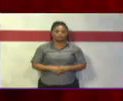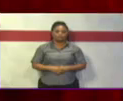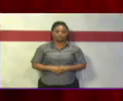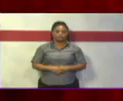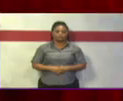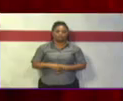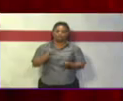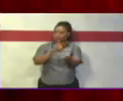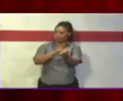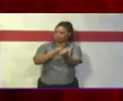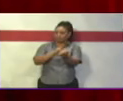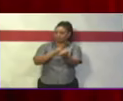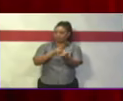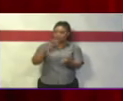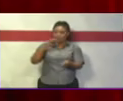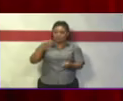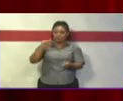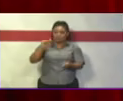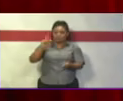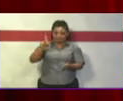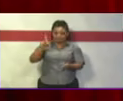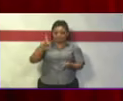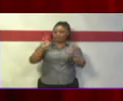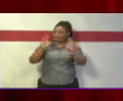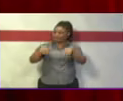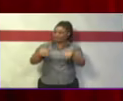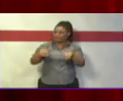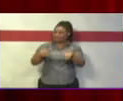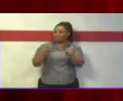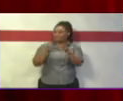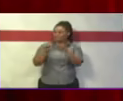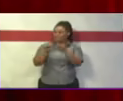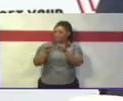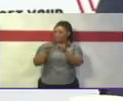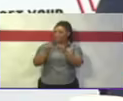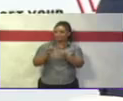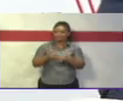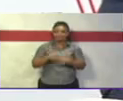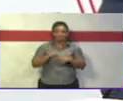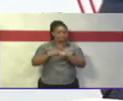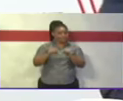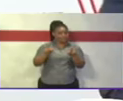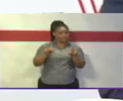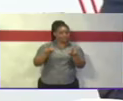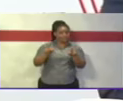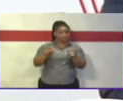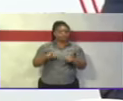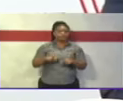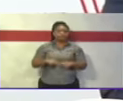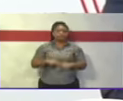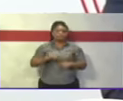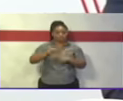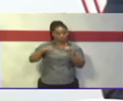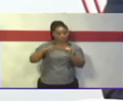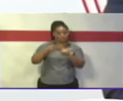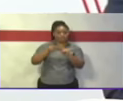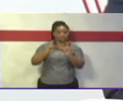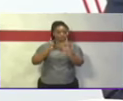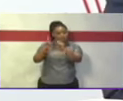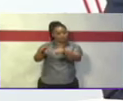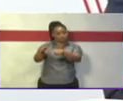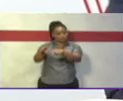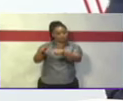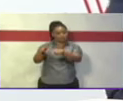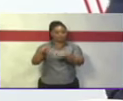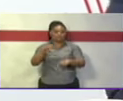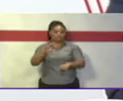eminently qualified to expand the but what we've found is that once we go into an organization, for example,